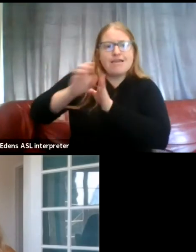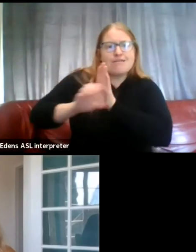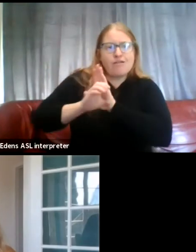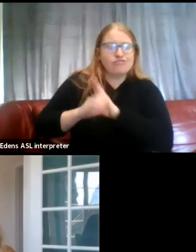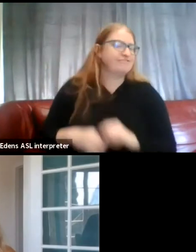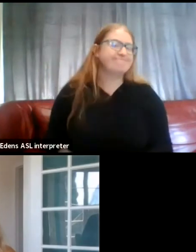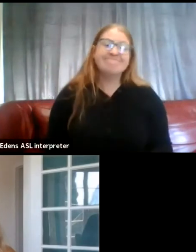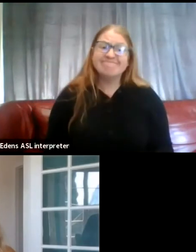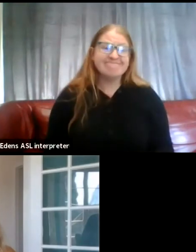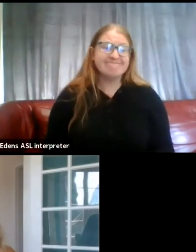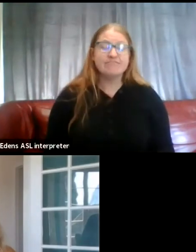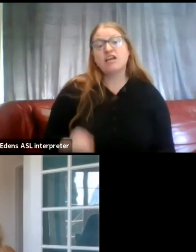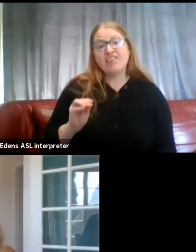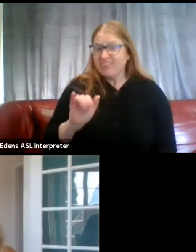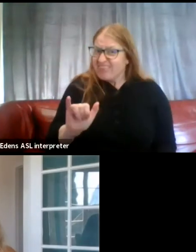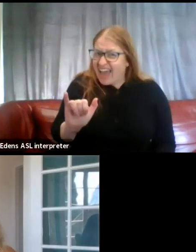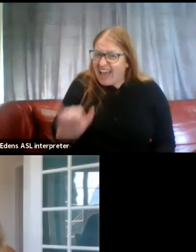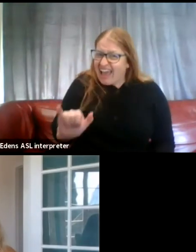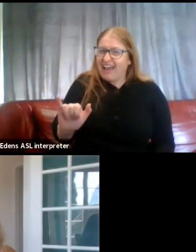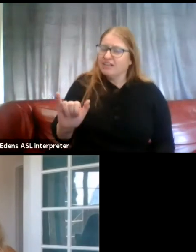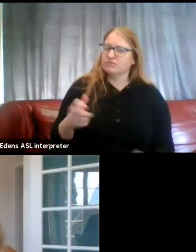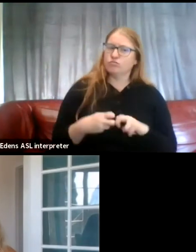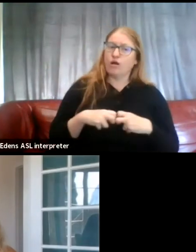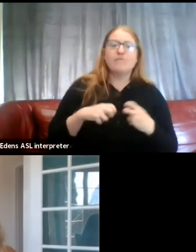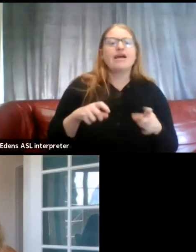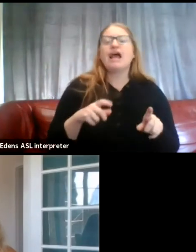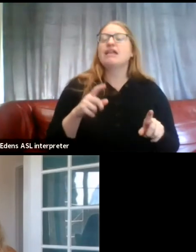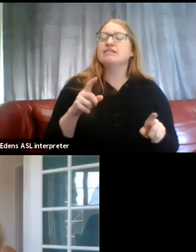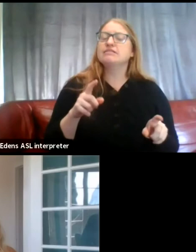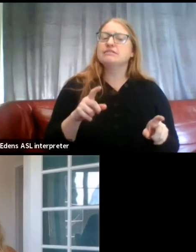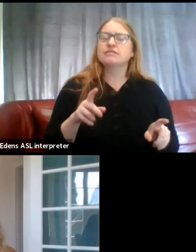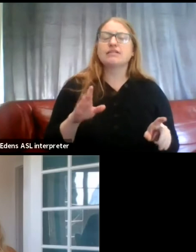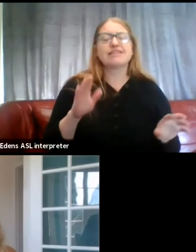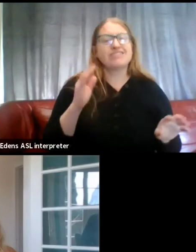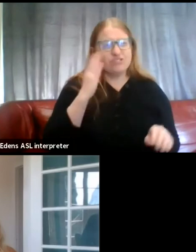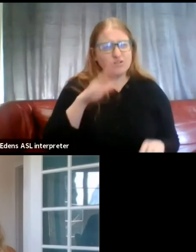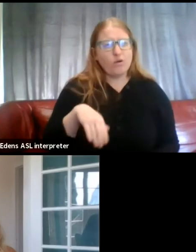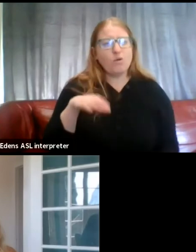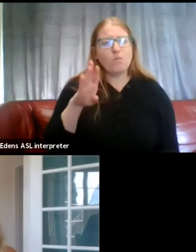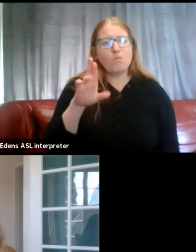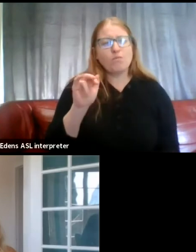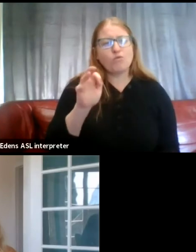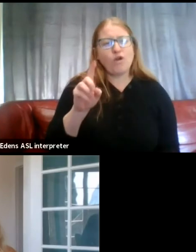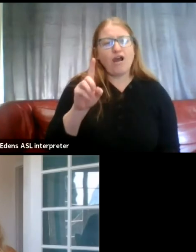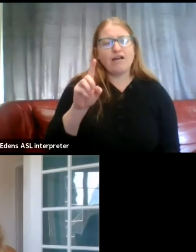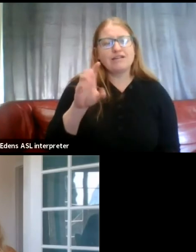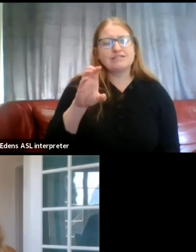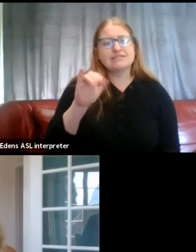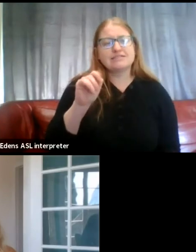want me to, and I do find with something like Broad City, there it is a particularly